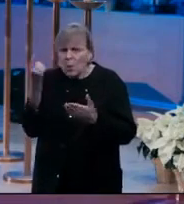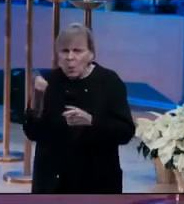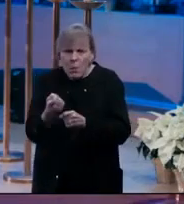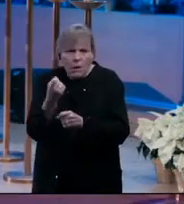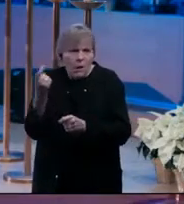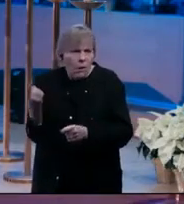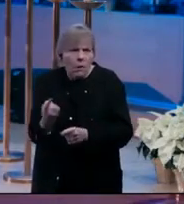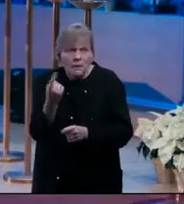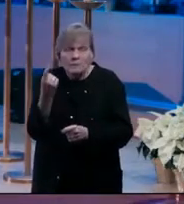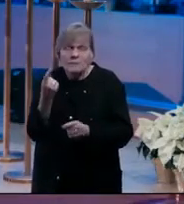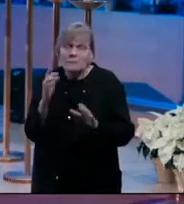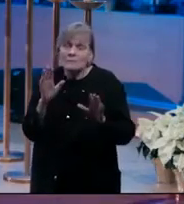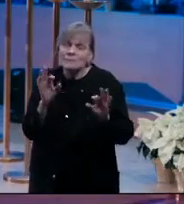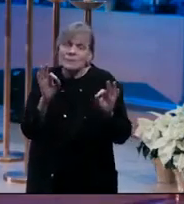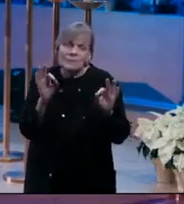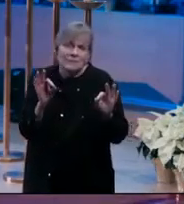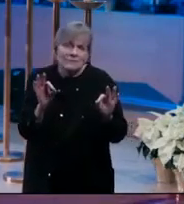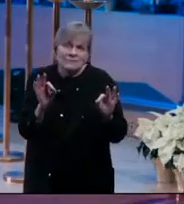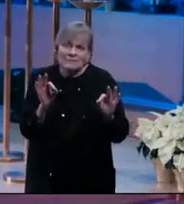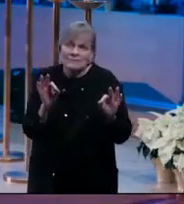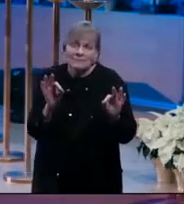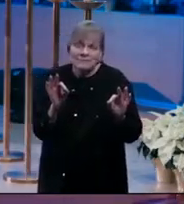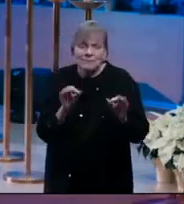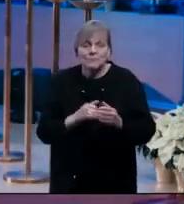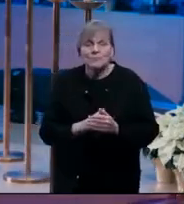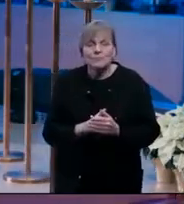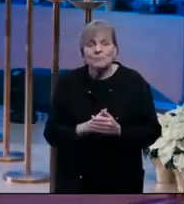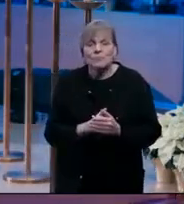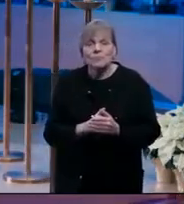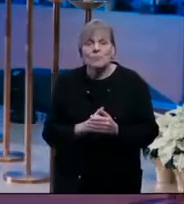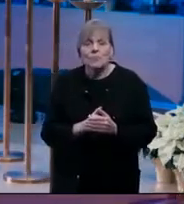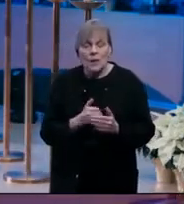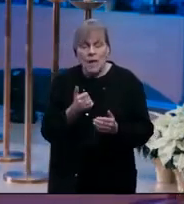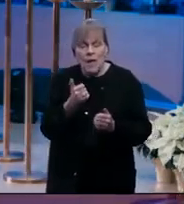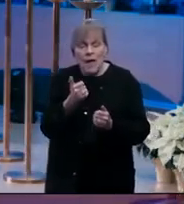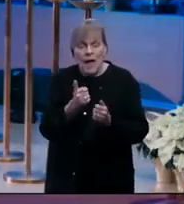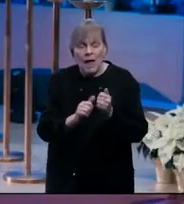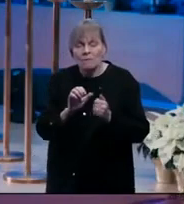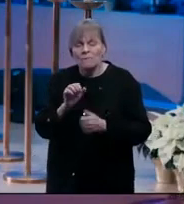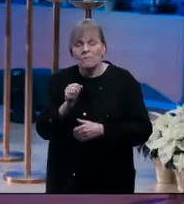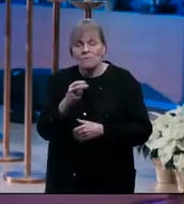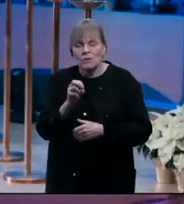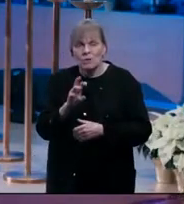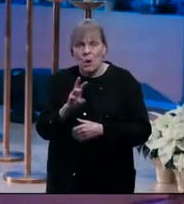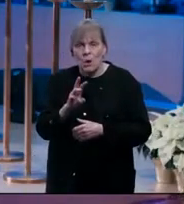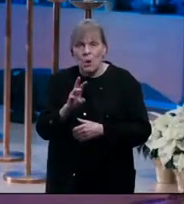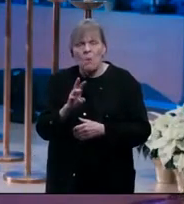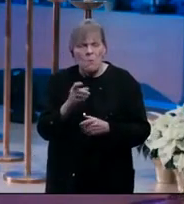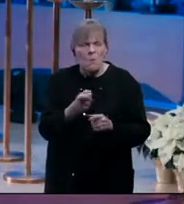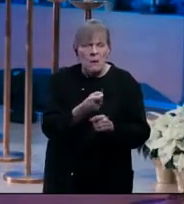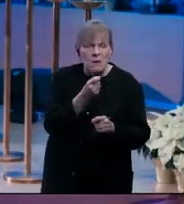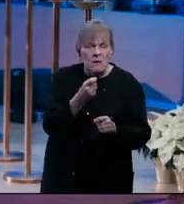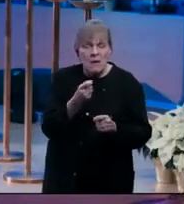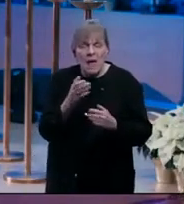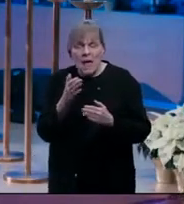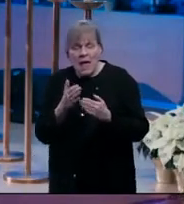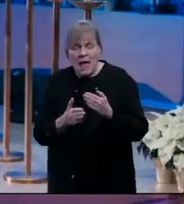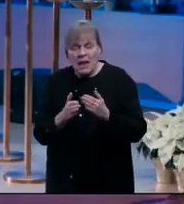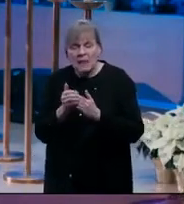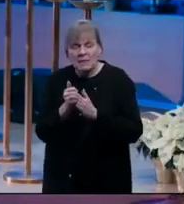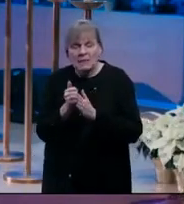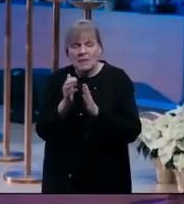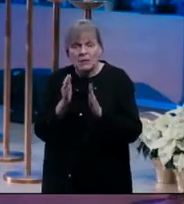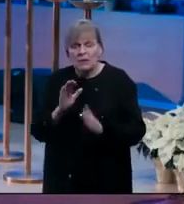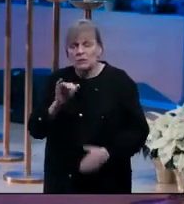won, right? So what could be better than that? They always won. And at the end of every episode, after another sweet victory, their